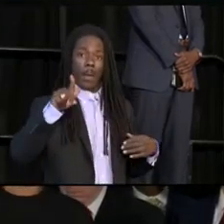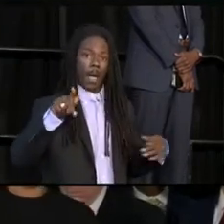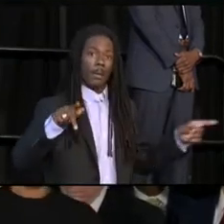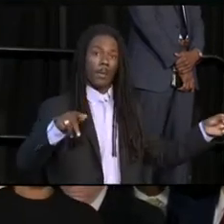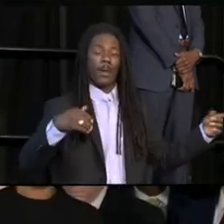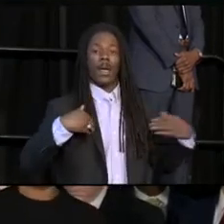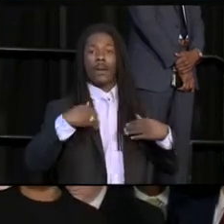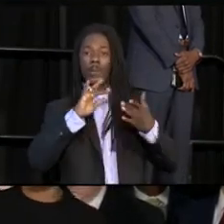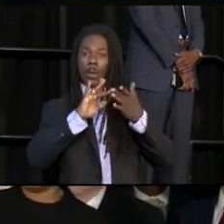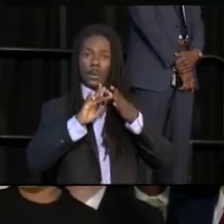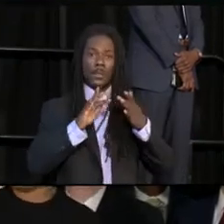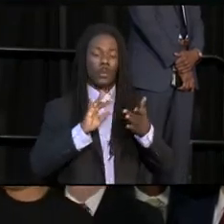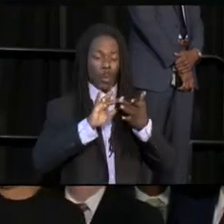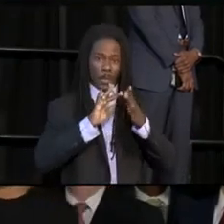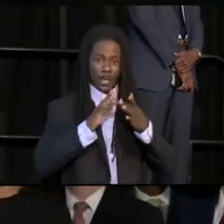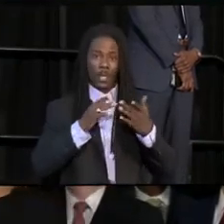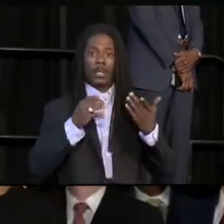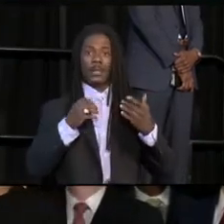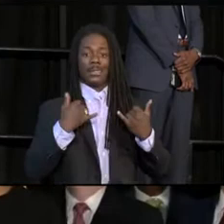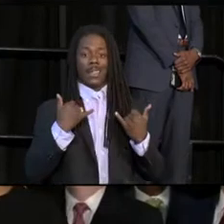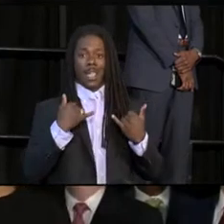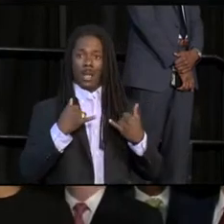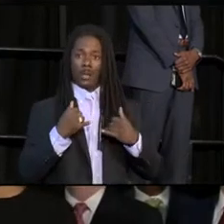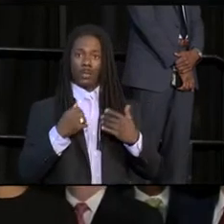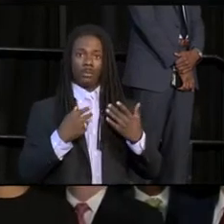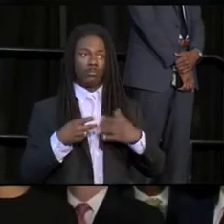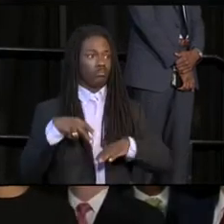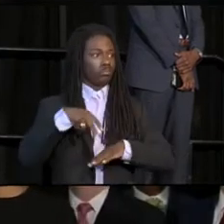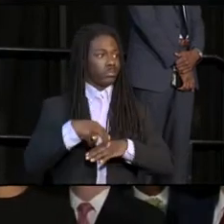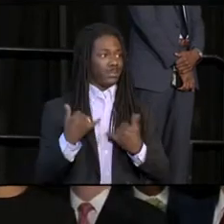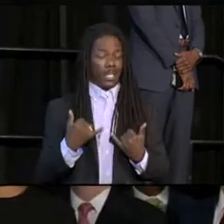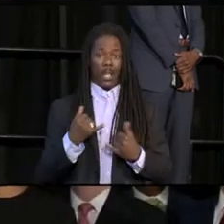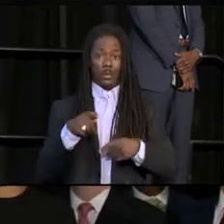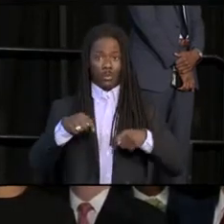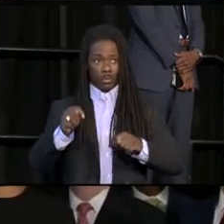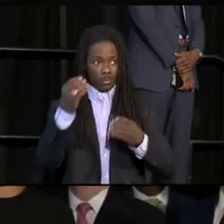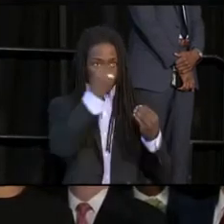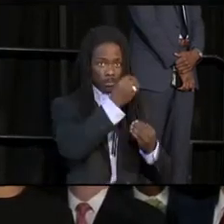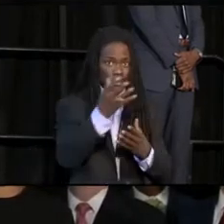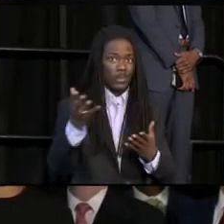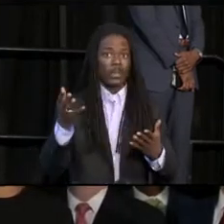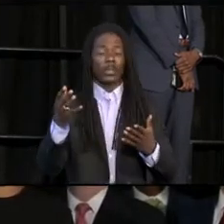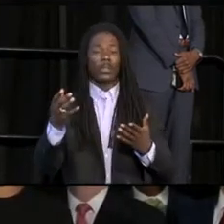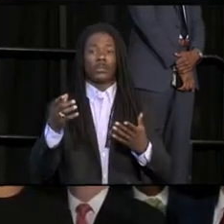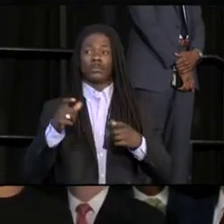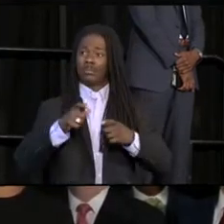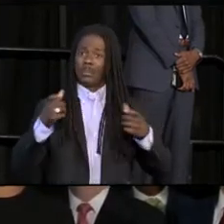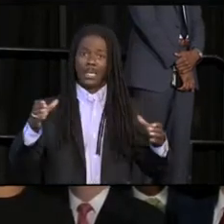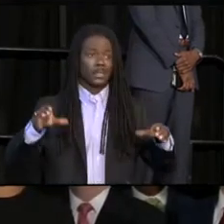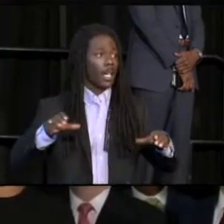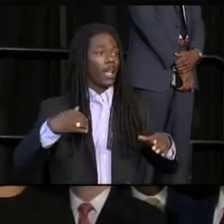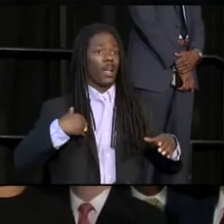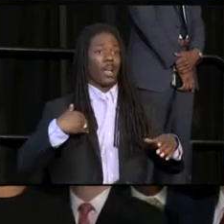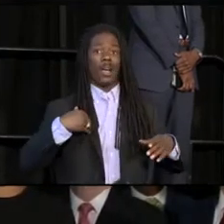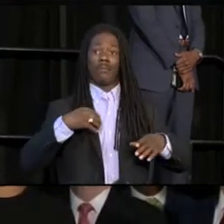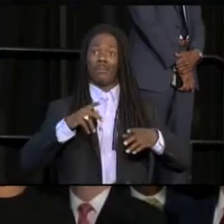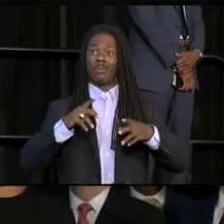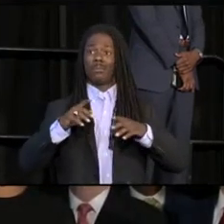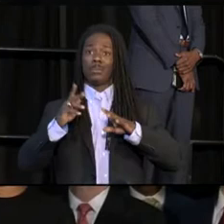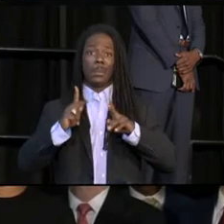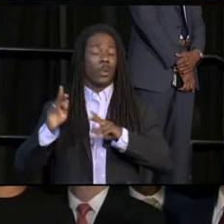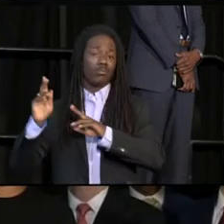website. And we're up here trying to publicly let folks know that there's a large chance that we're going to have a significant group of